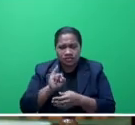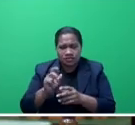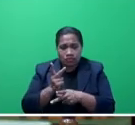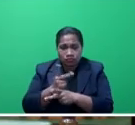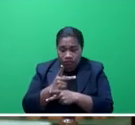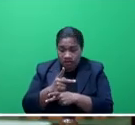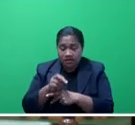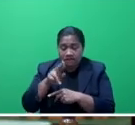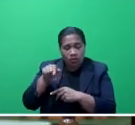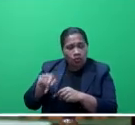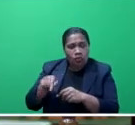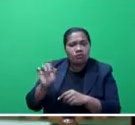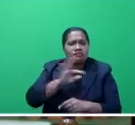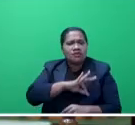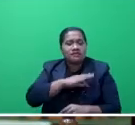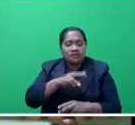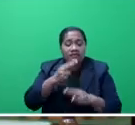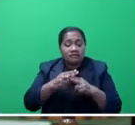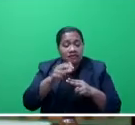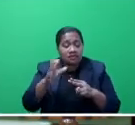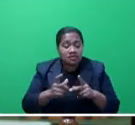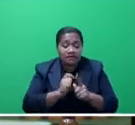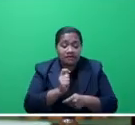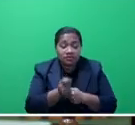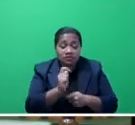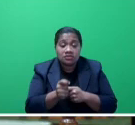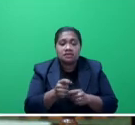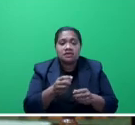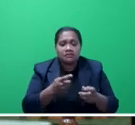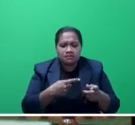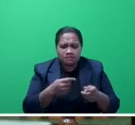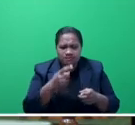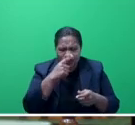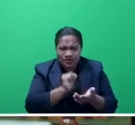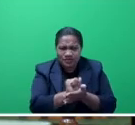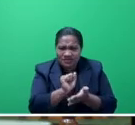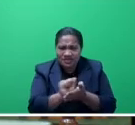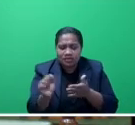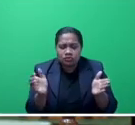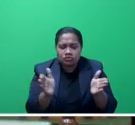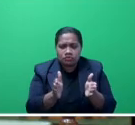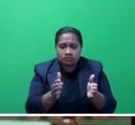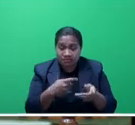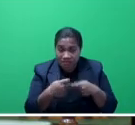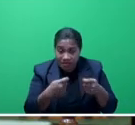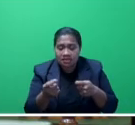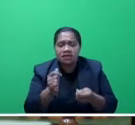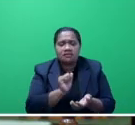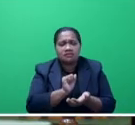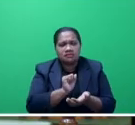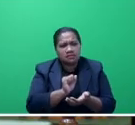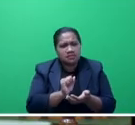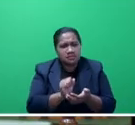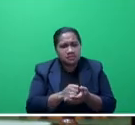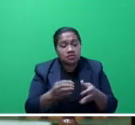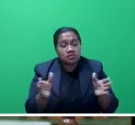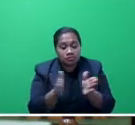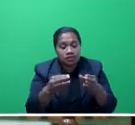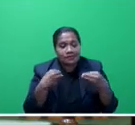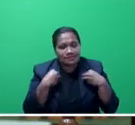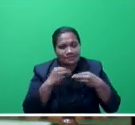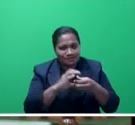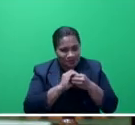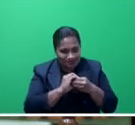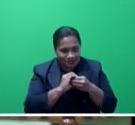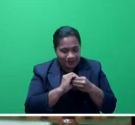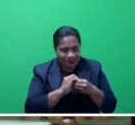farmers, fishers, market vendors and small business owners. These Fijians have been most vulnerable to climate disaster, yet the least